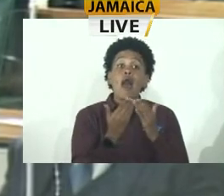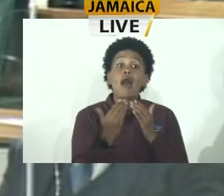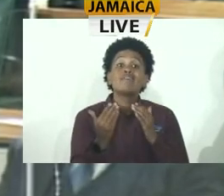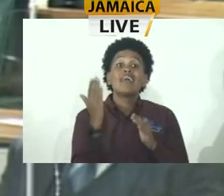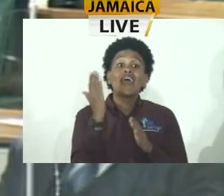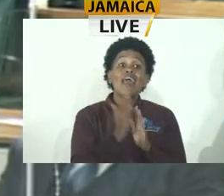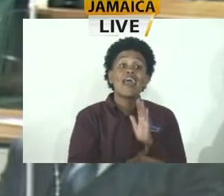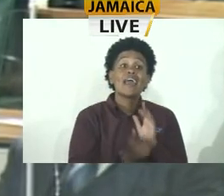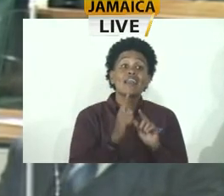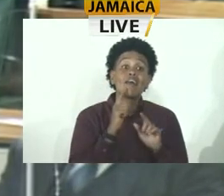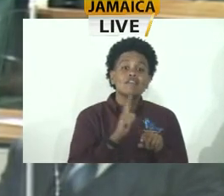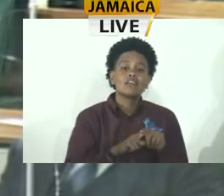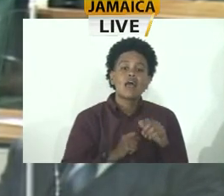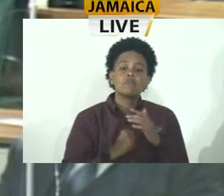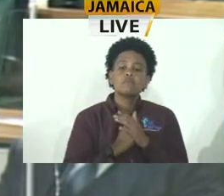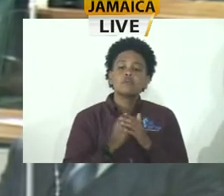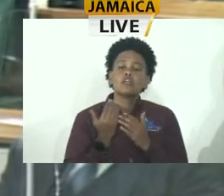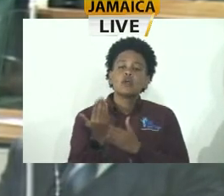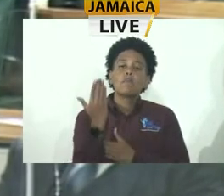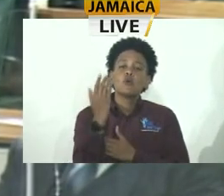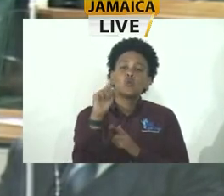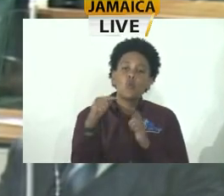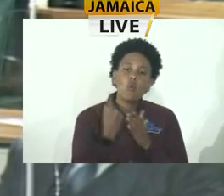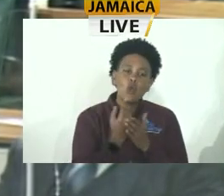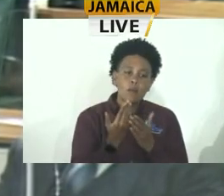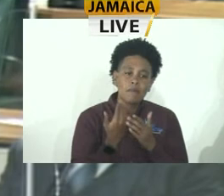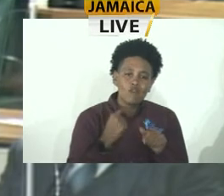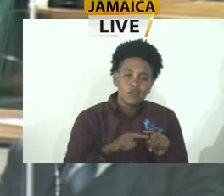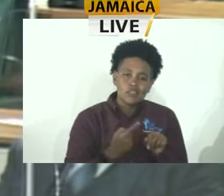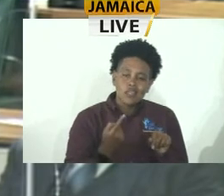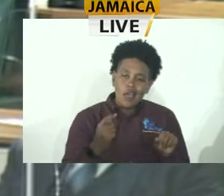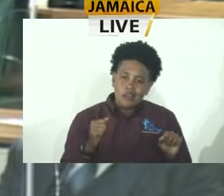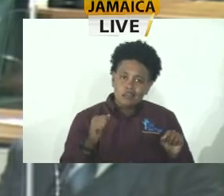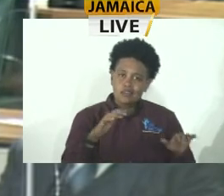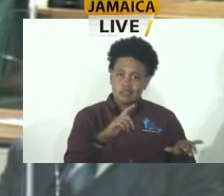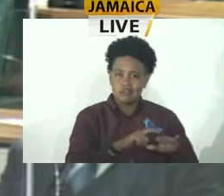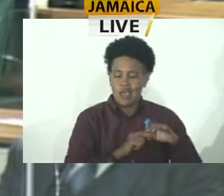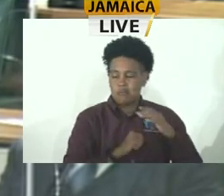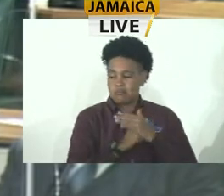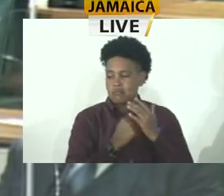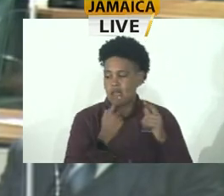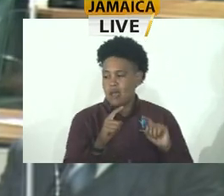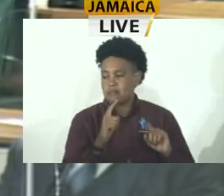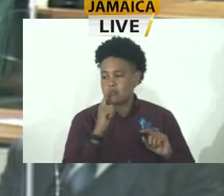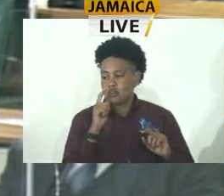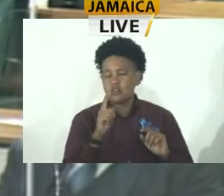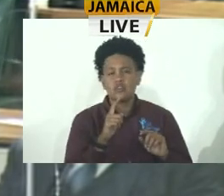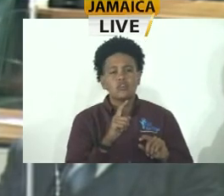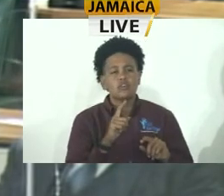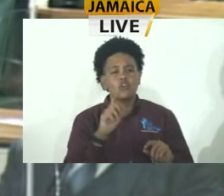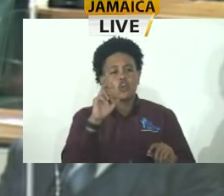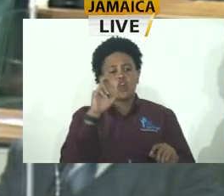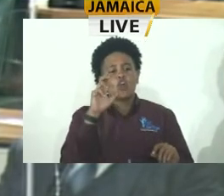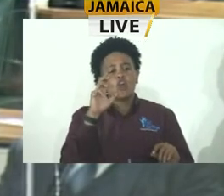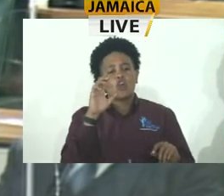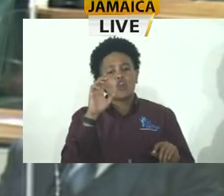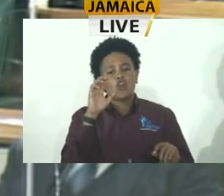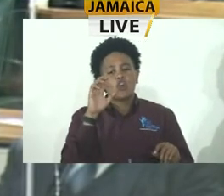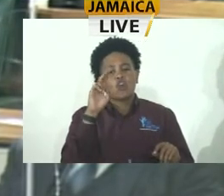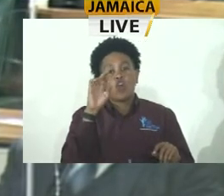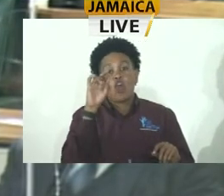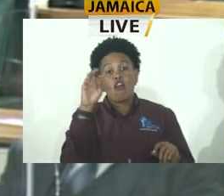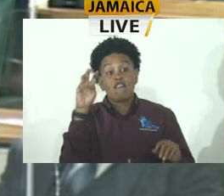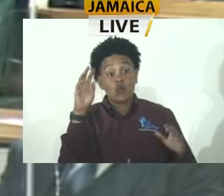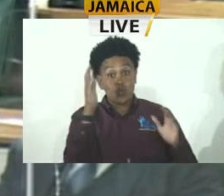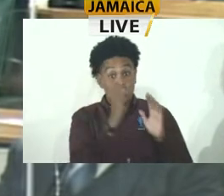curfew in the morning to one or before the start of the curfew therefore the curfew ends therefore when the curfew ends